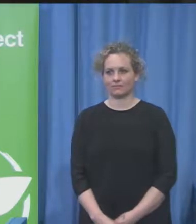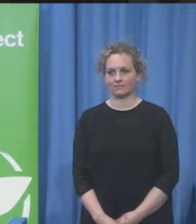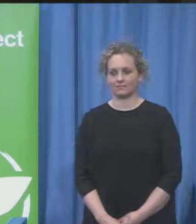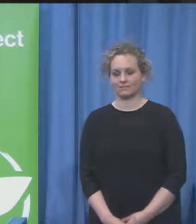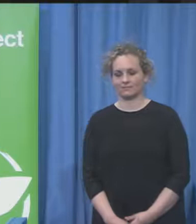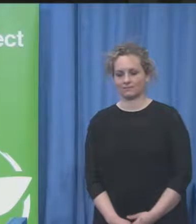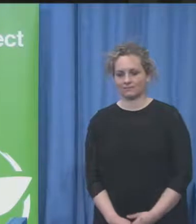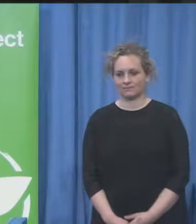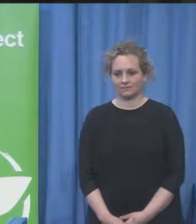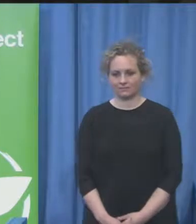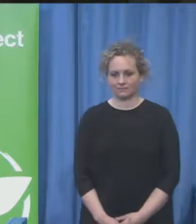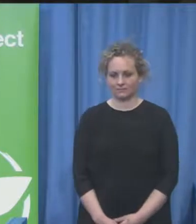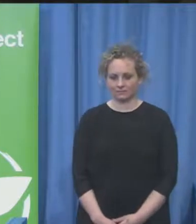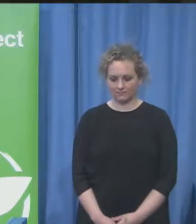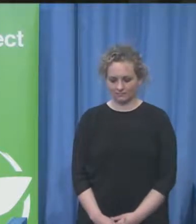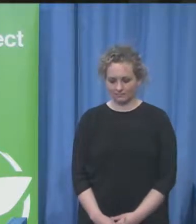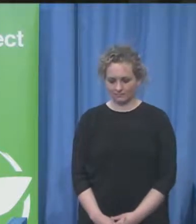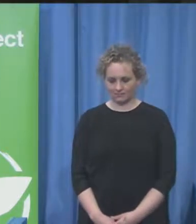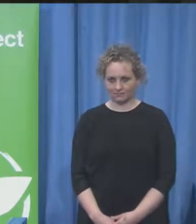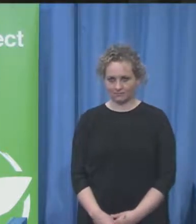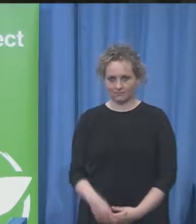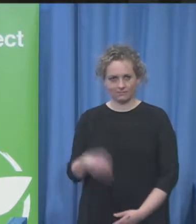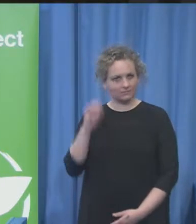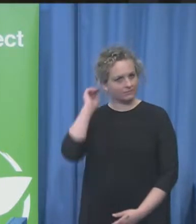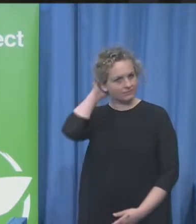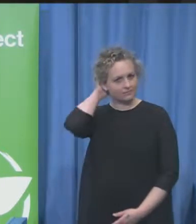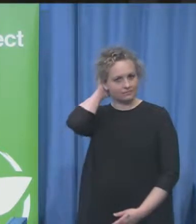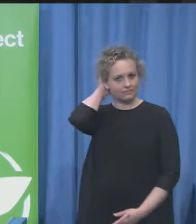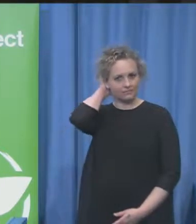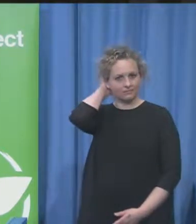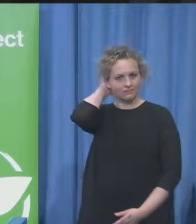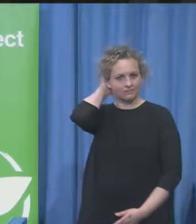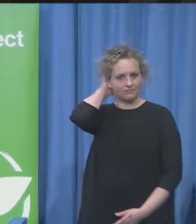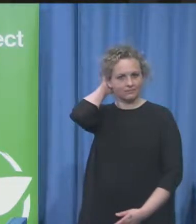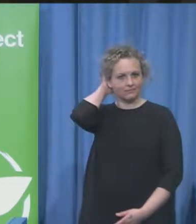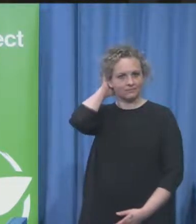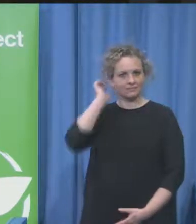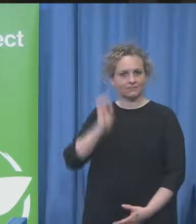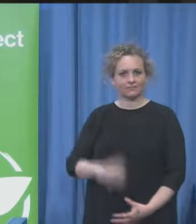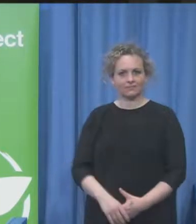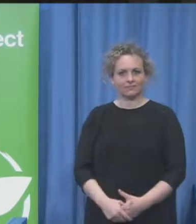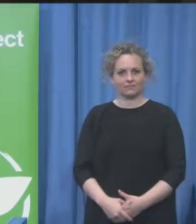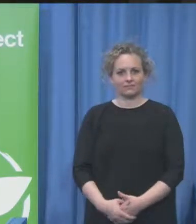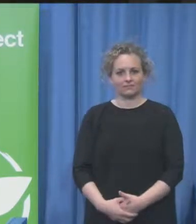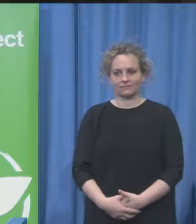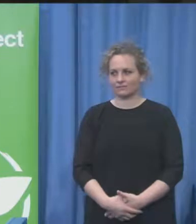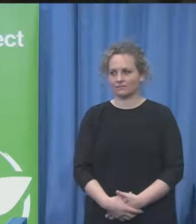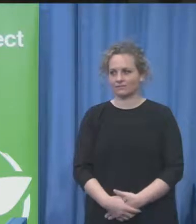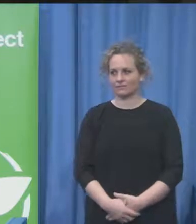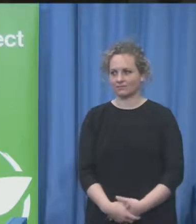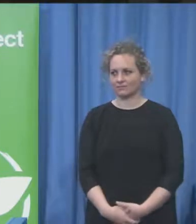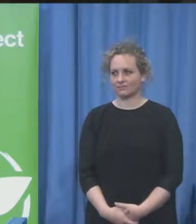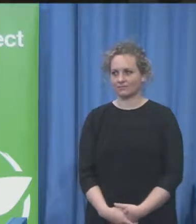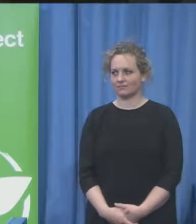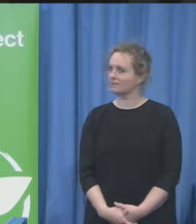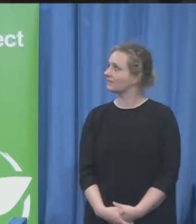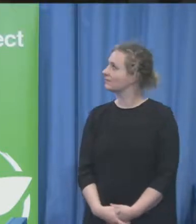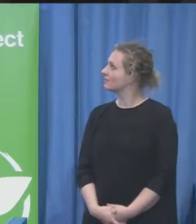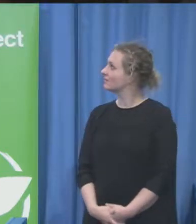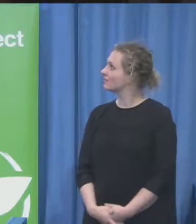legislation at the national and local levels. We need to take that same energy back to the grassroots